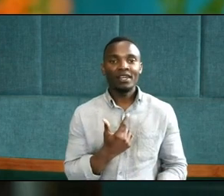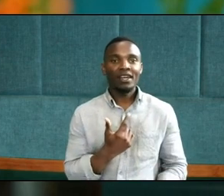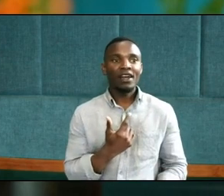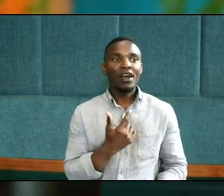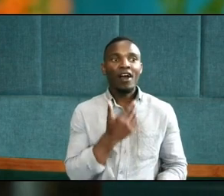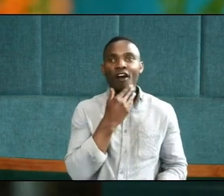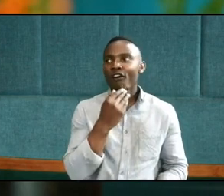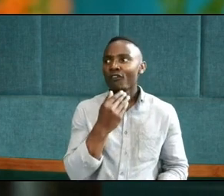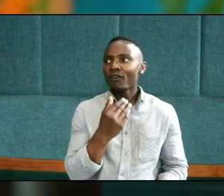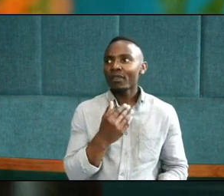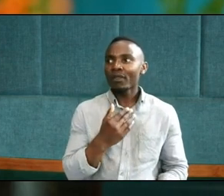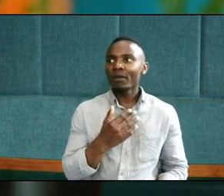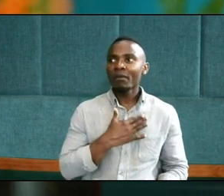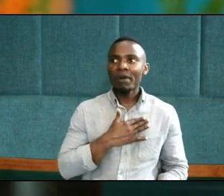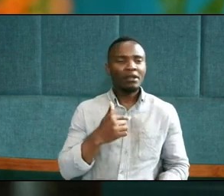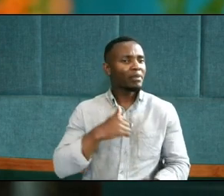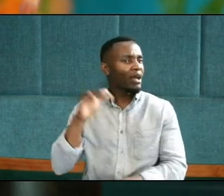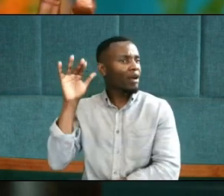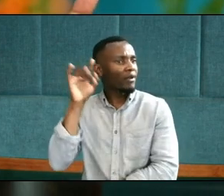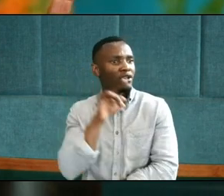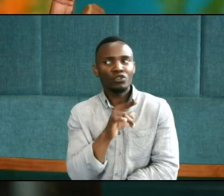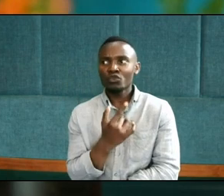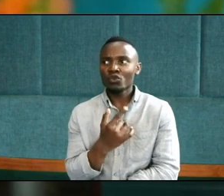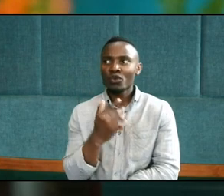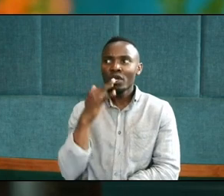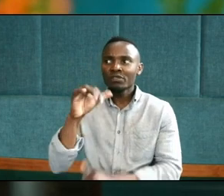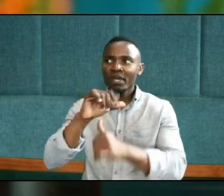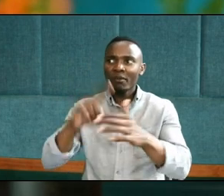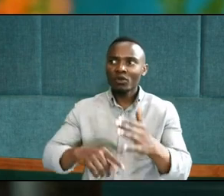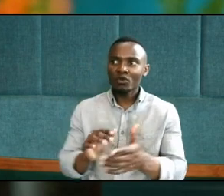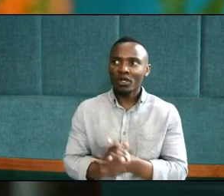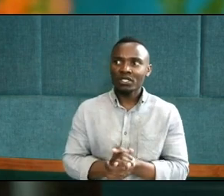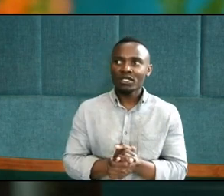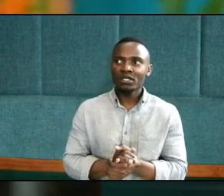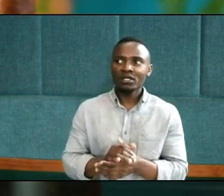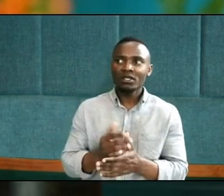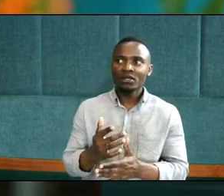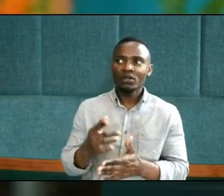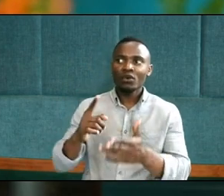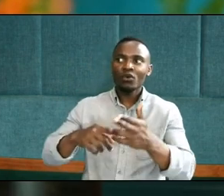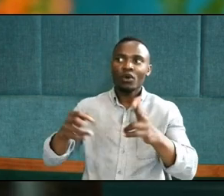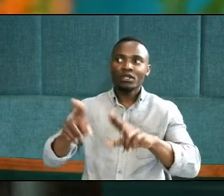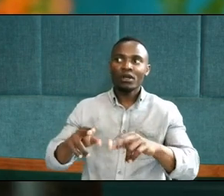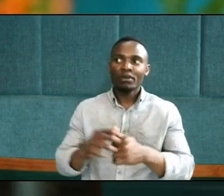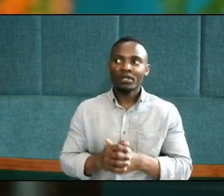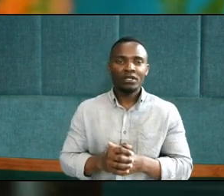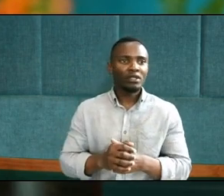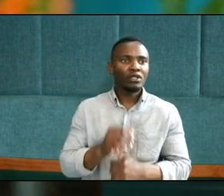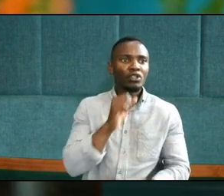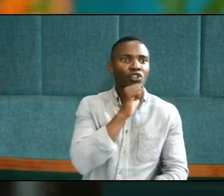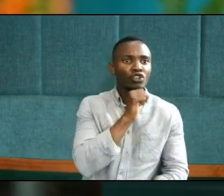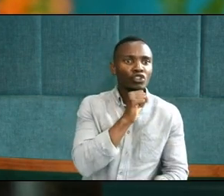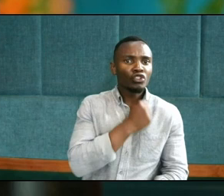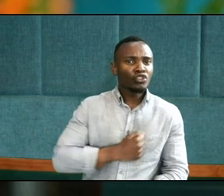Elder Oburu, I've just heard you talking, and I was wondering, what is Mzee saying? What happened? I'm so sorry, Mzee